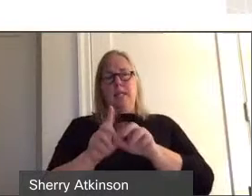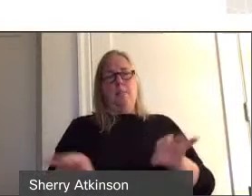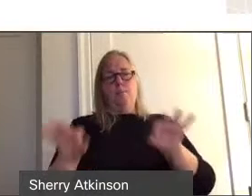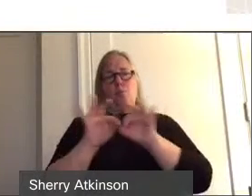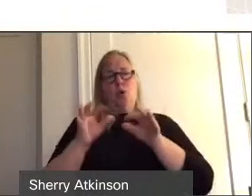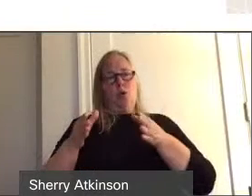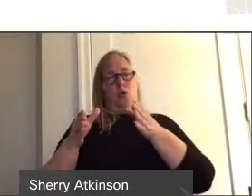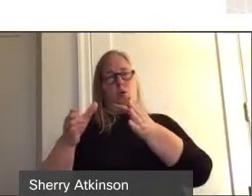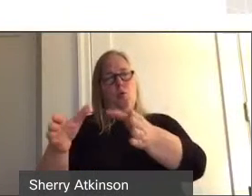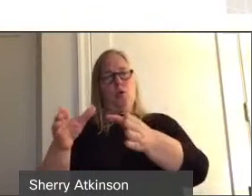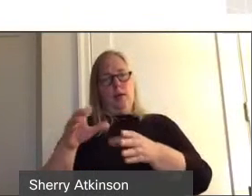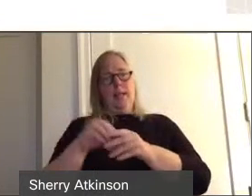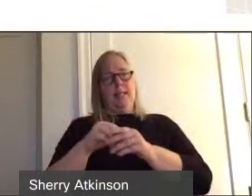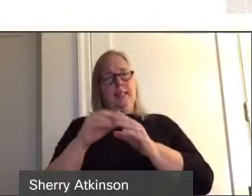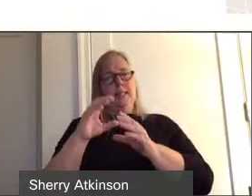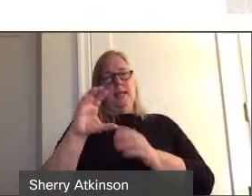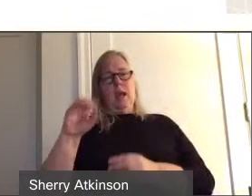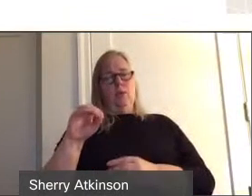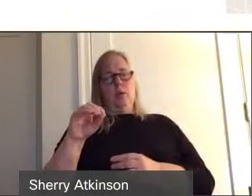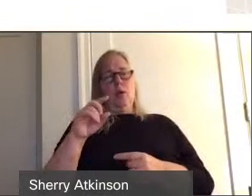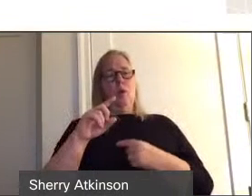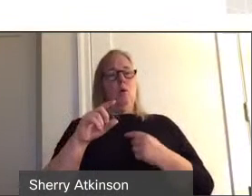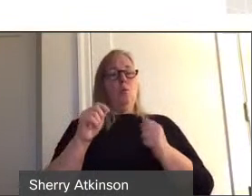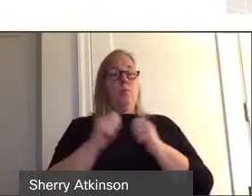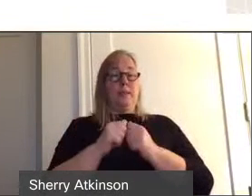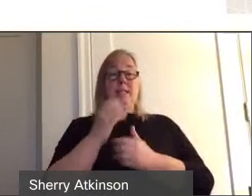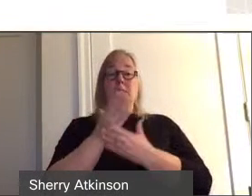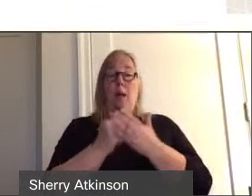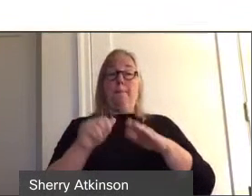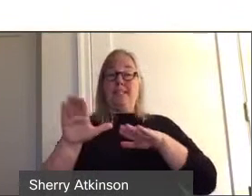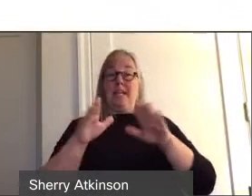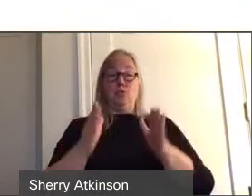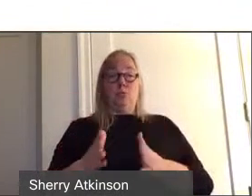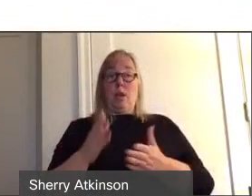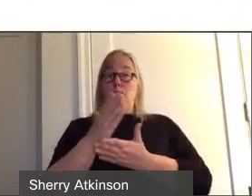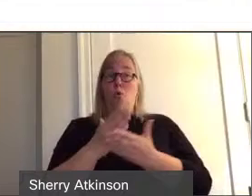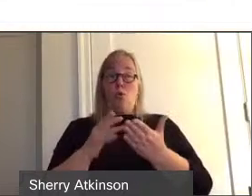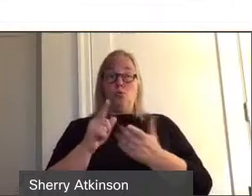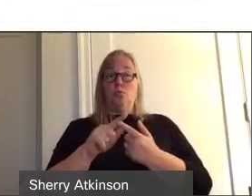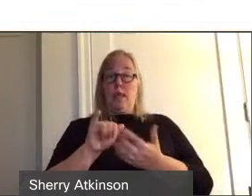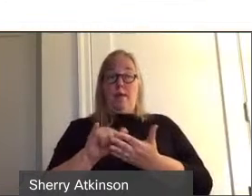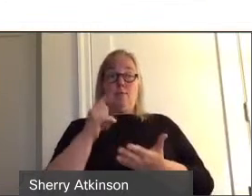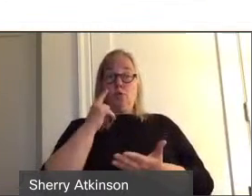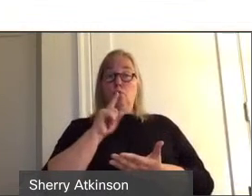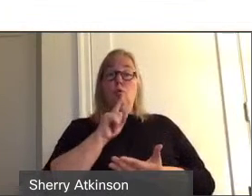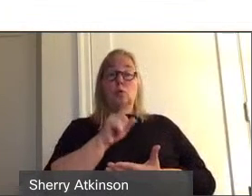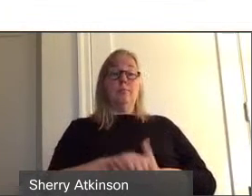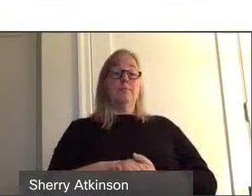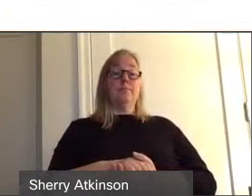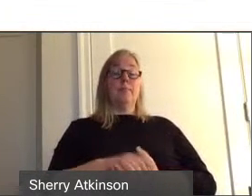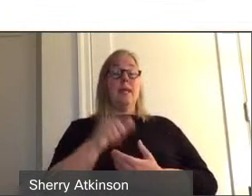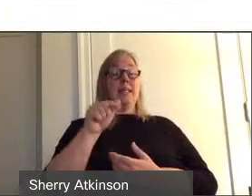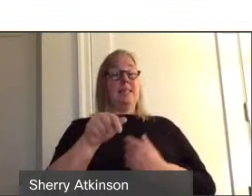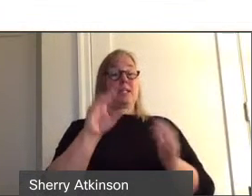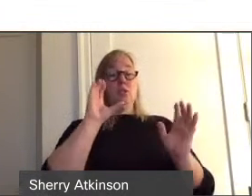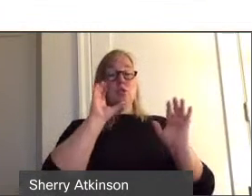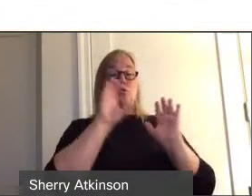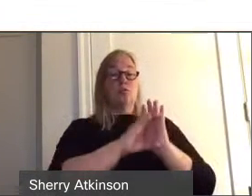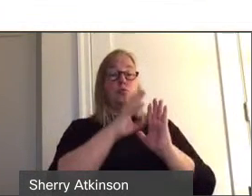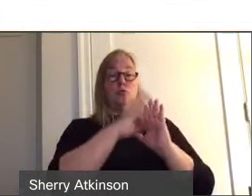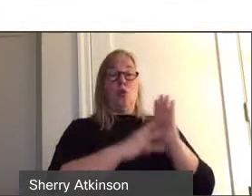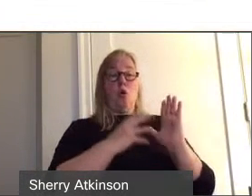county with some pedestrian components to that for sure. And this chart really